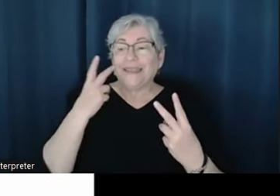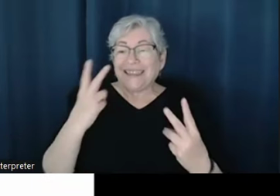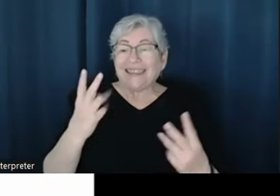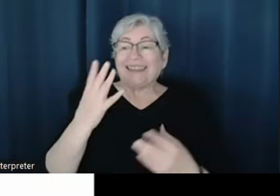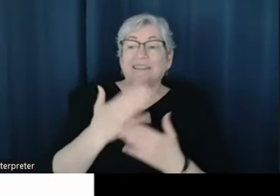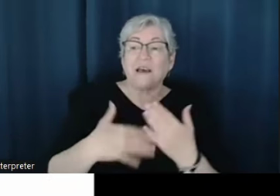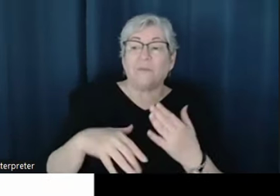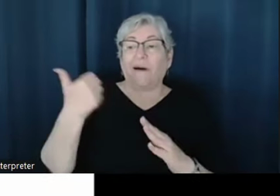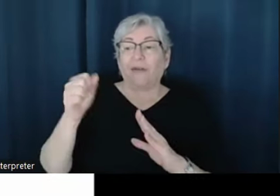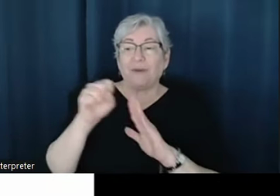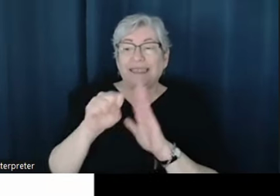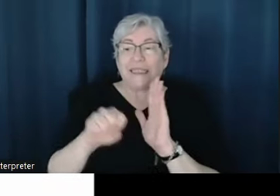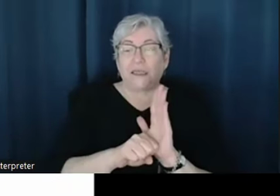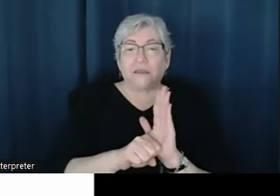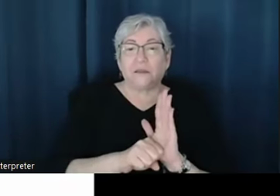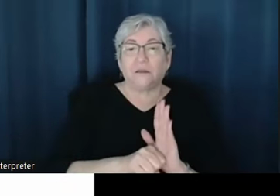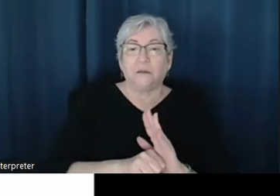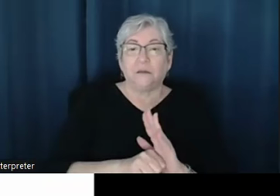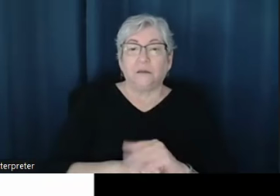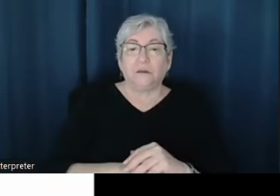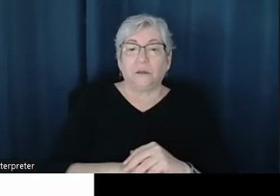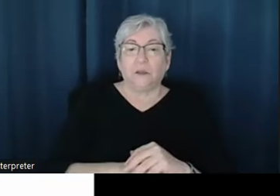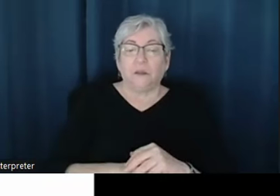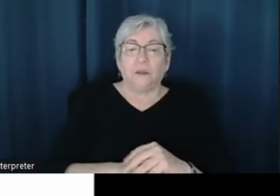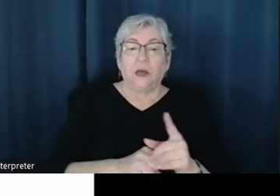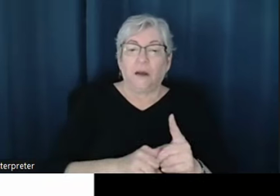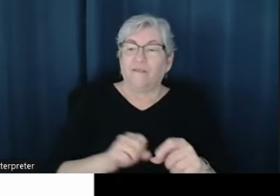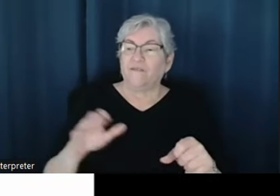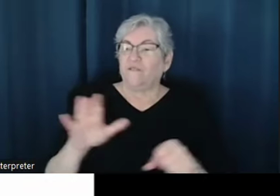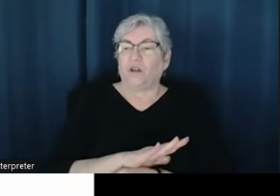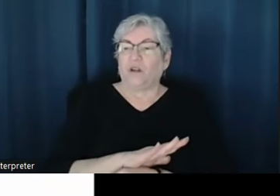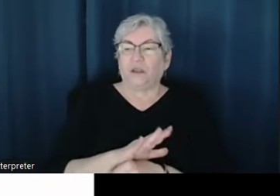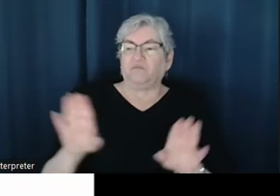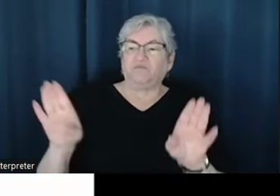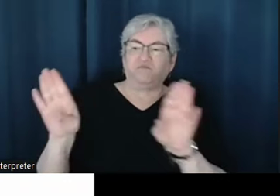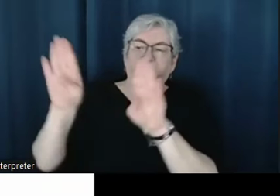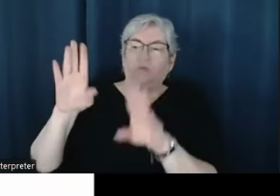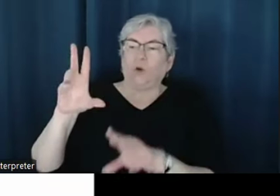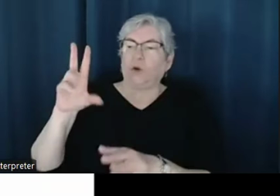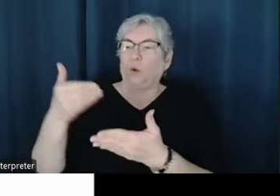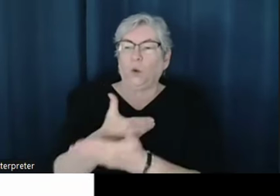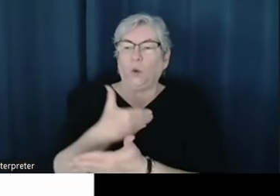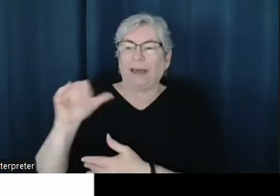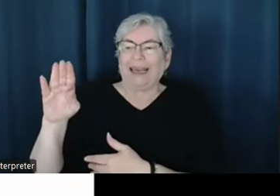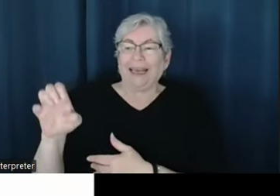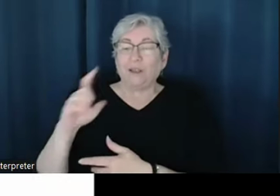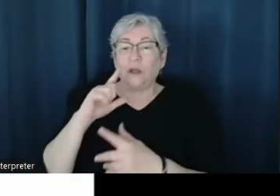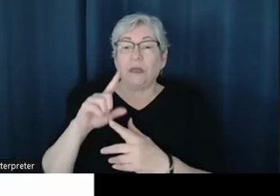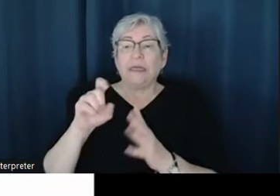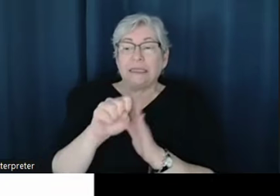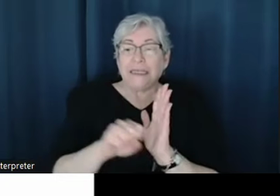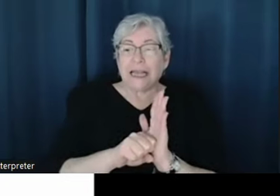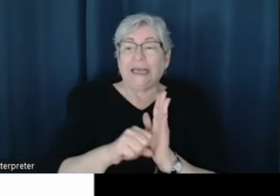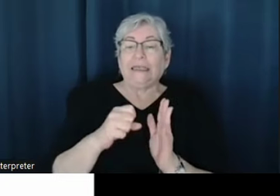states where they completely closed any new cases. So when a state implements an order of